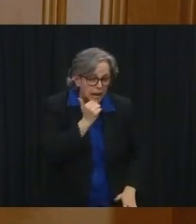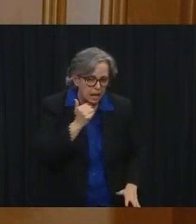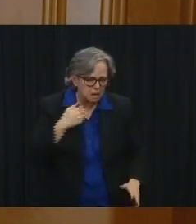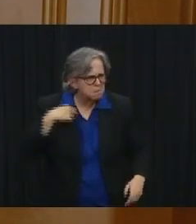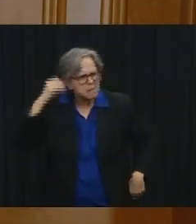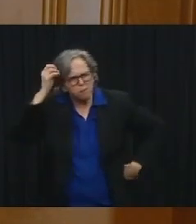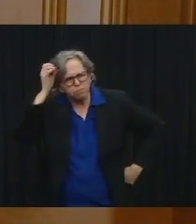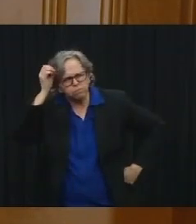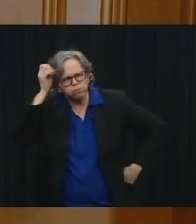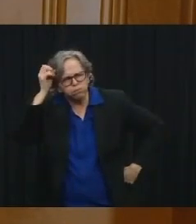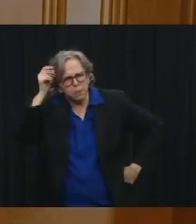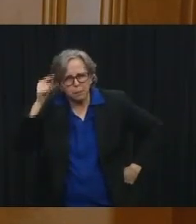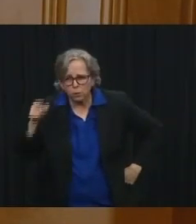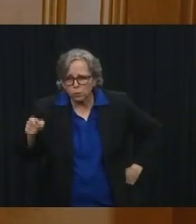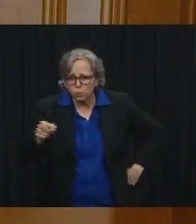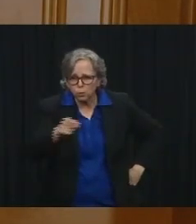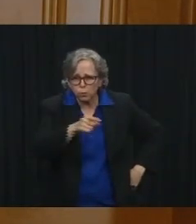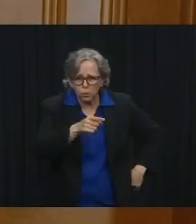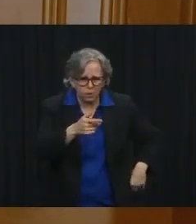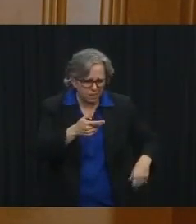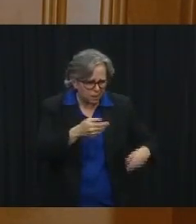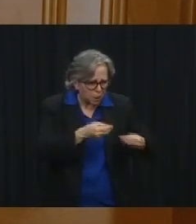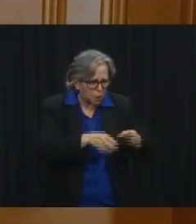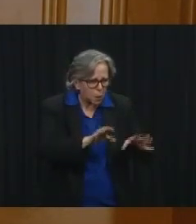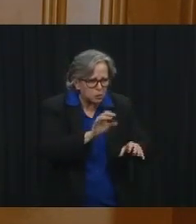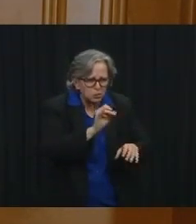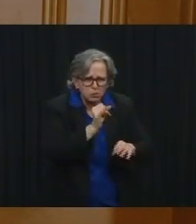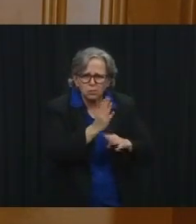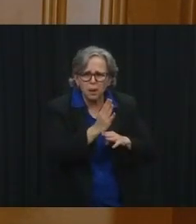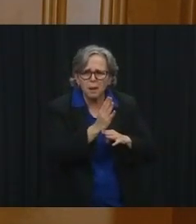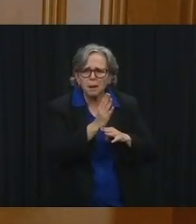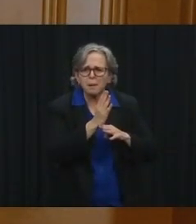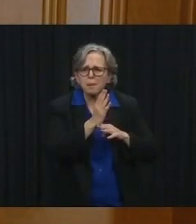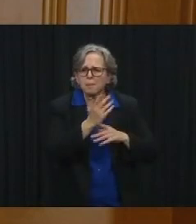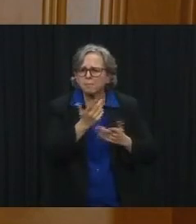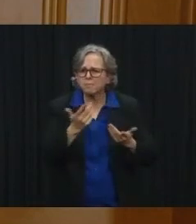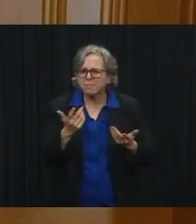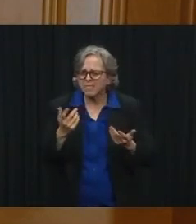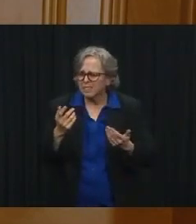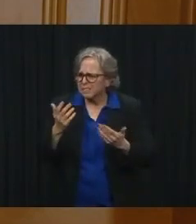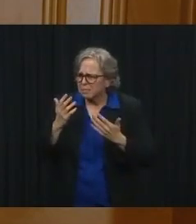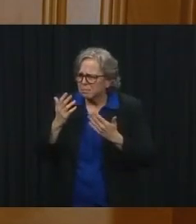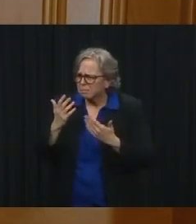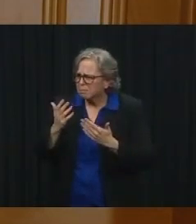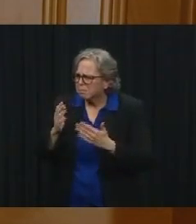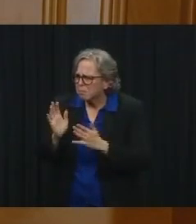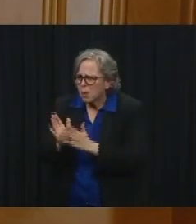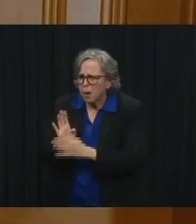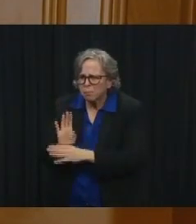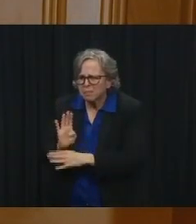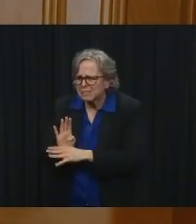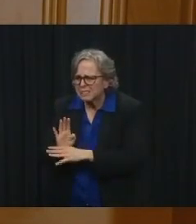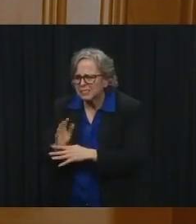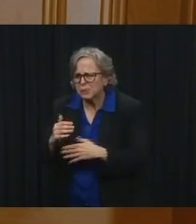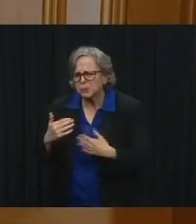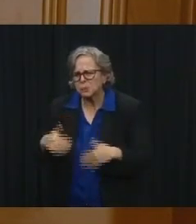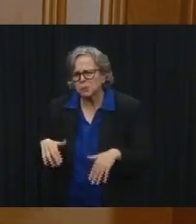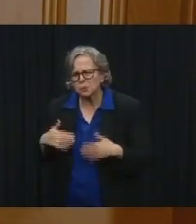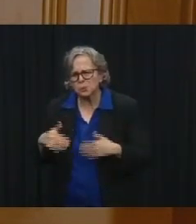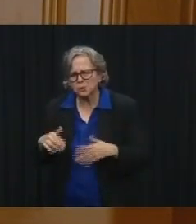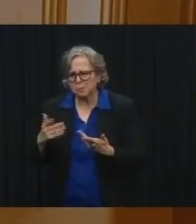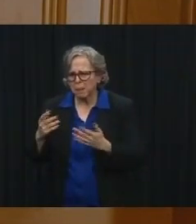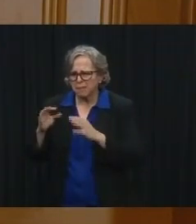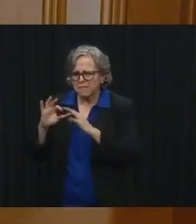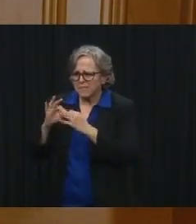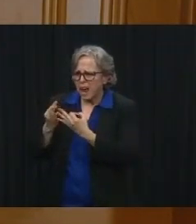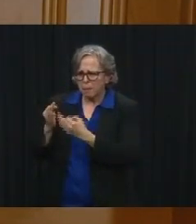unemployed. I think about the small businesses. I know from a family background and being in small